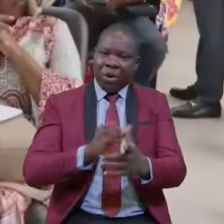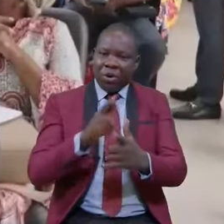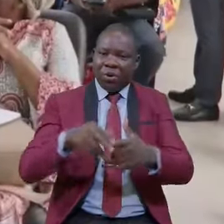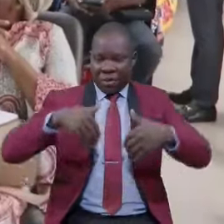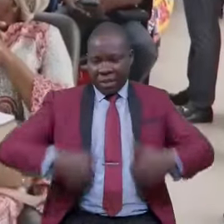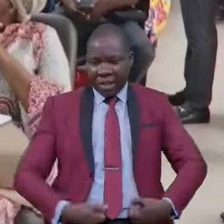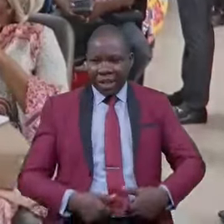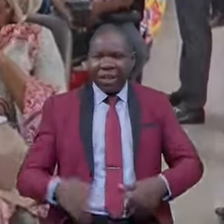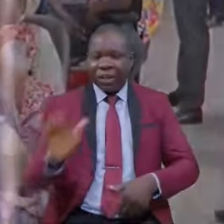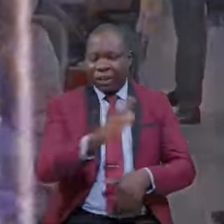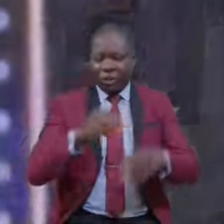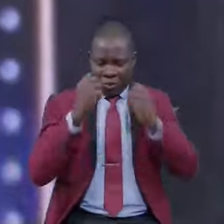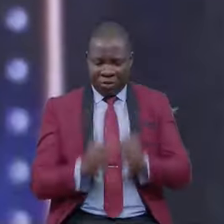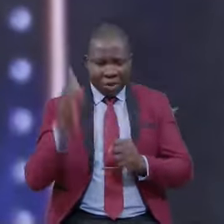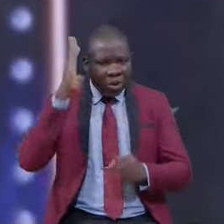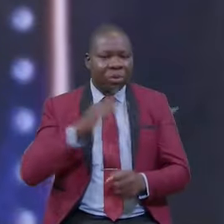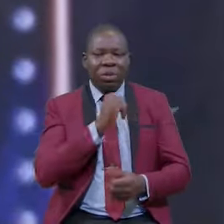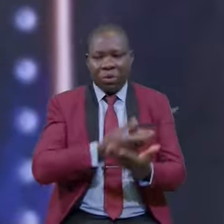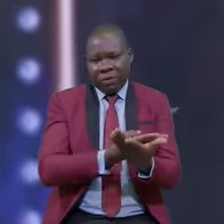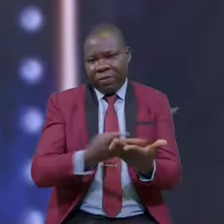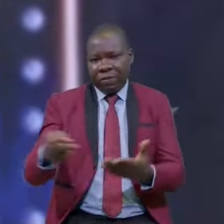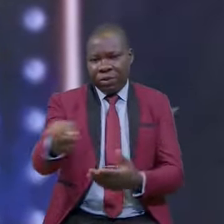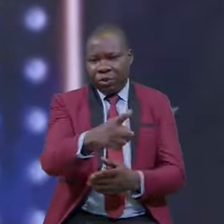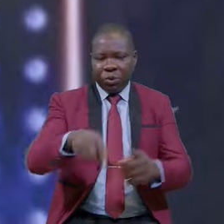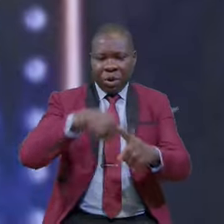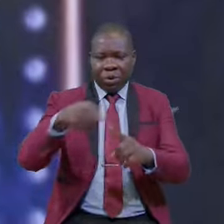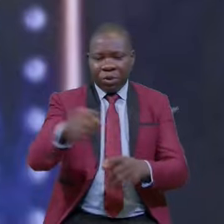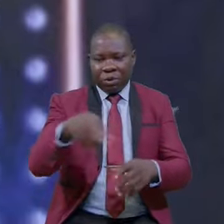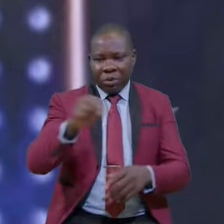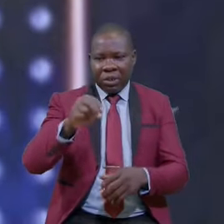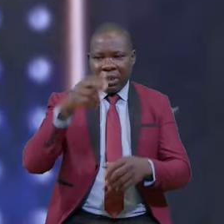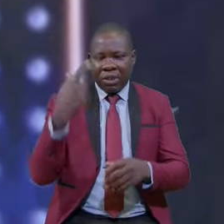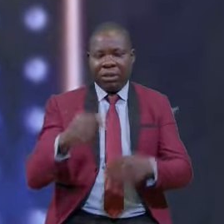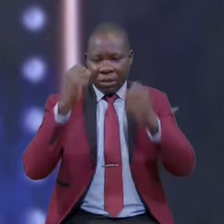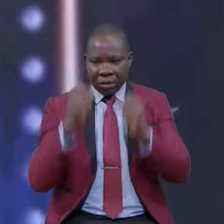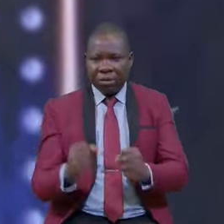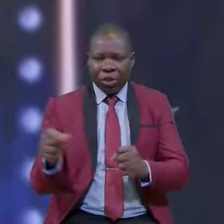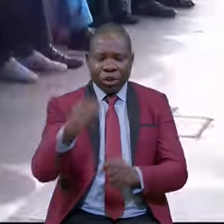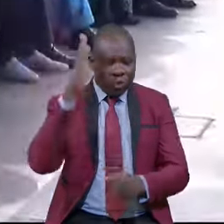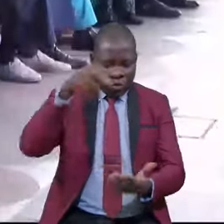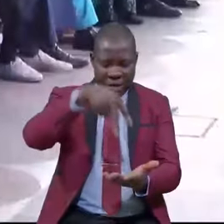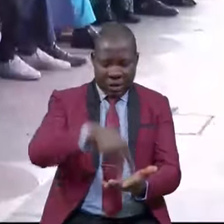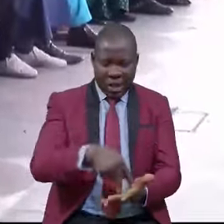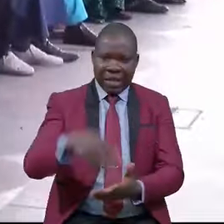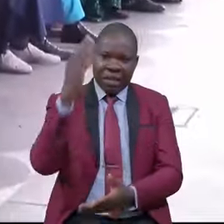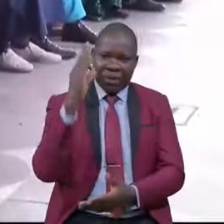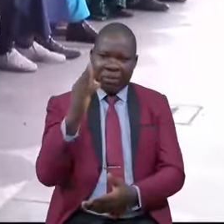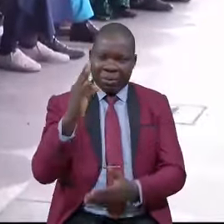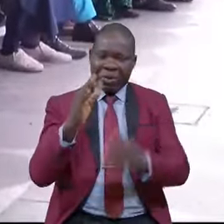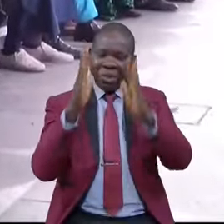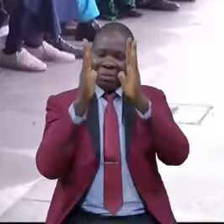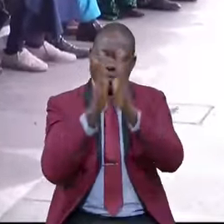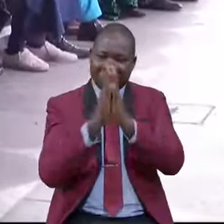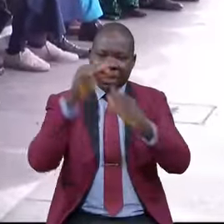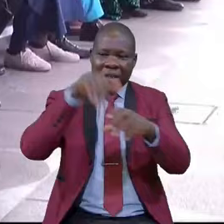quand you tu en auras besoin. Tu tiendras, you will walk, tu marcheras. You will tu prêcheras, you will pray, tu prieras,